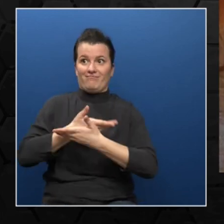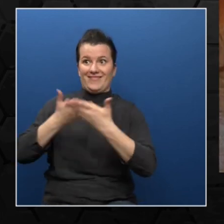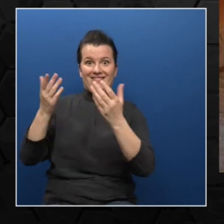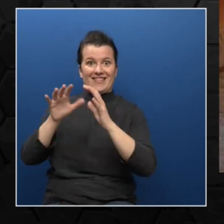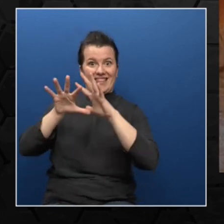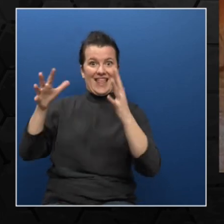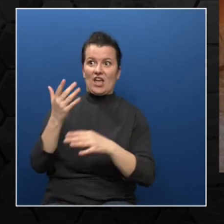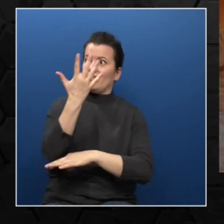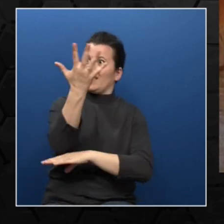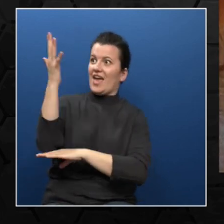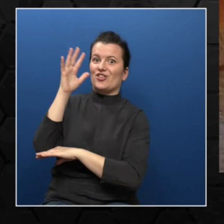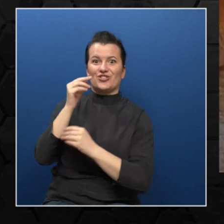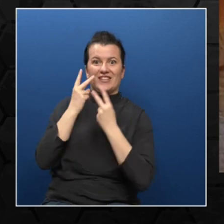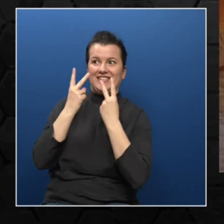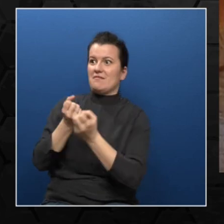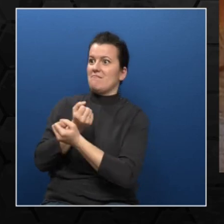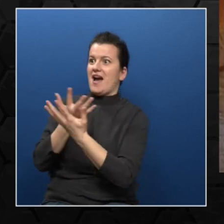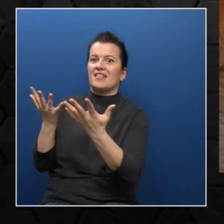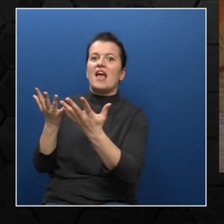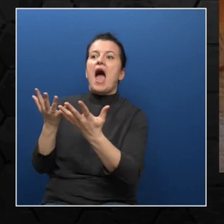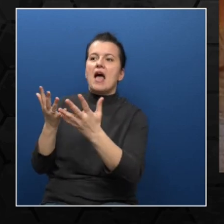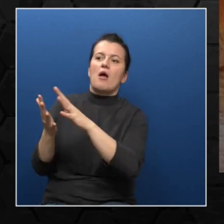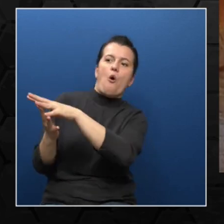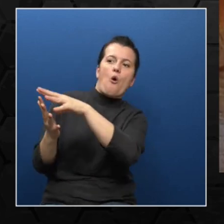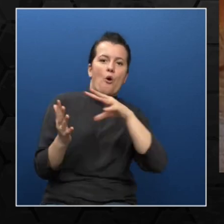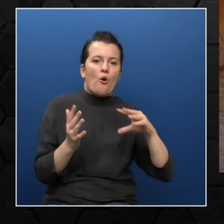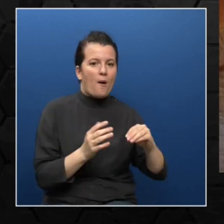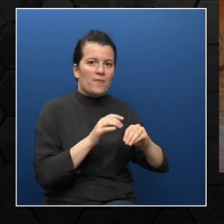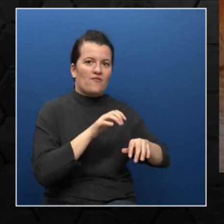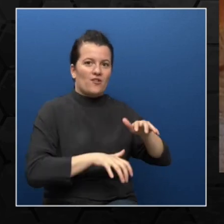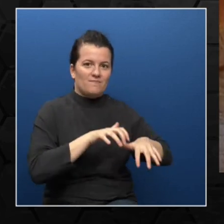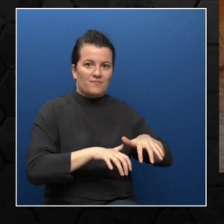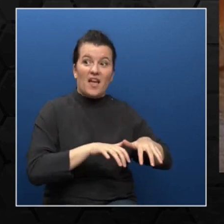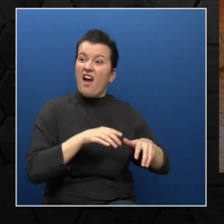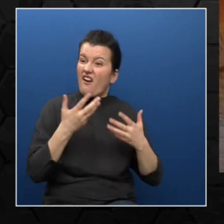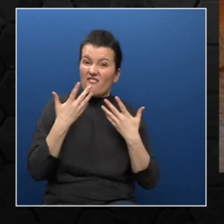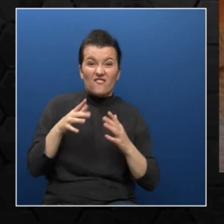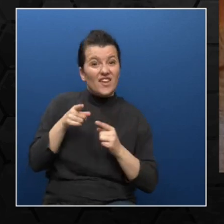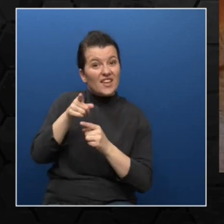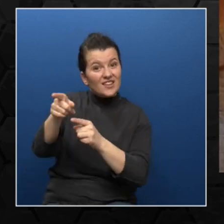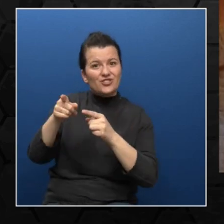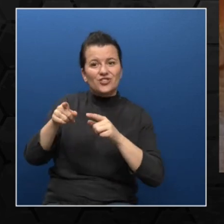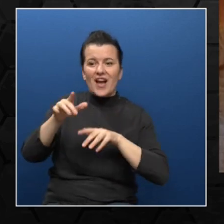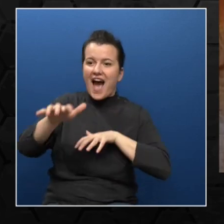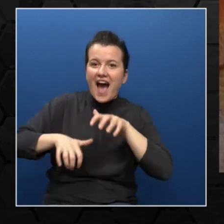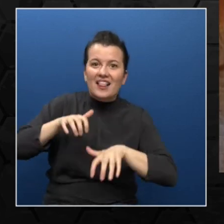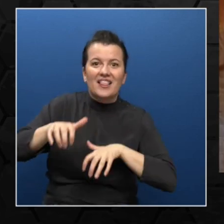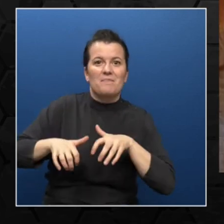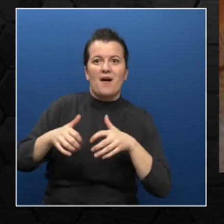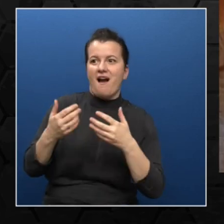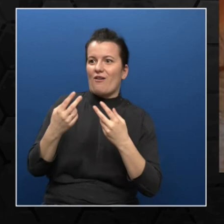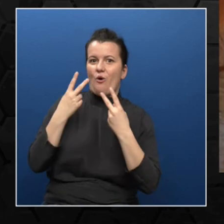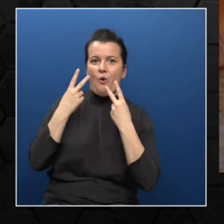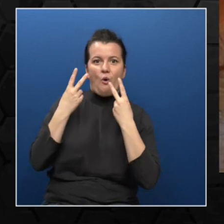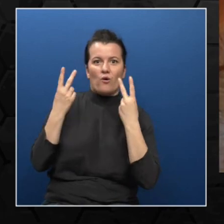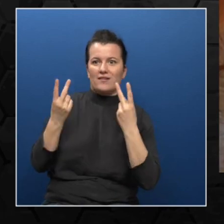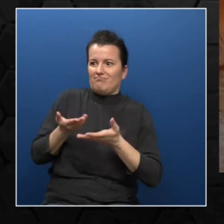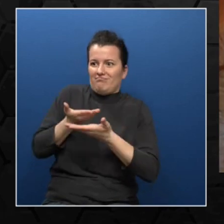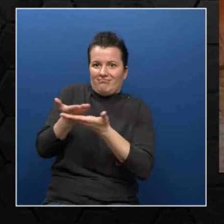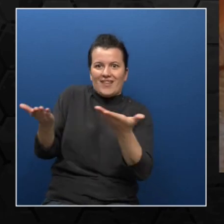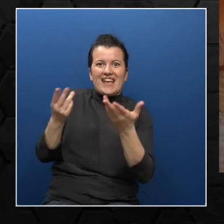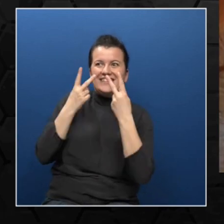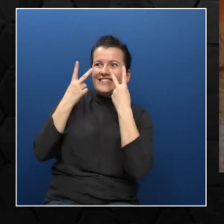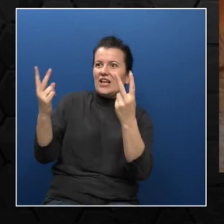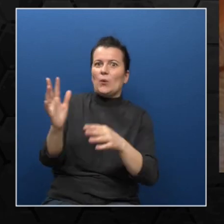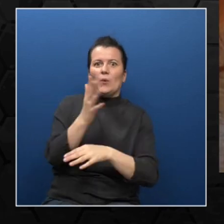same behavior that other organisms exhibit in nature, I think is something that will fascinate anybody. And so